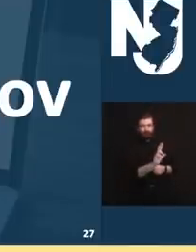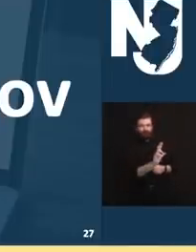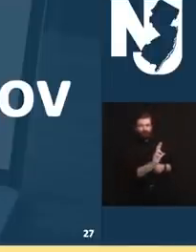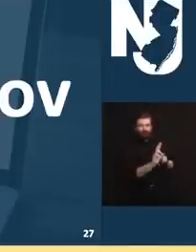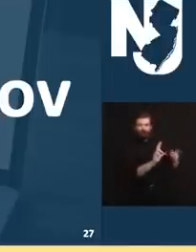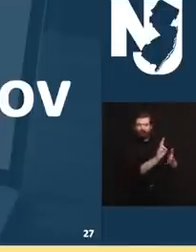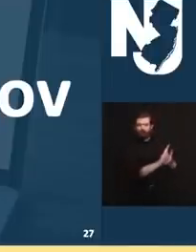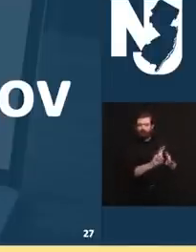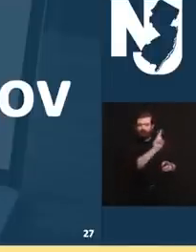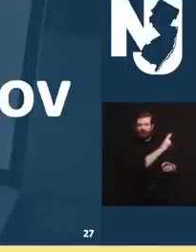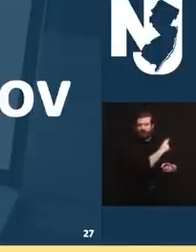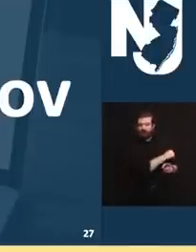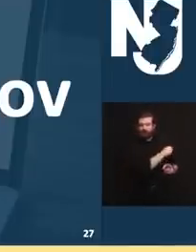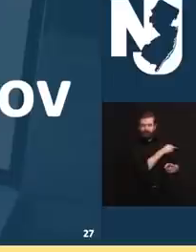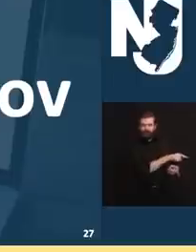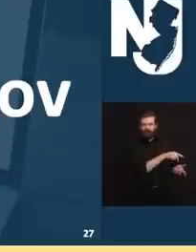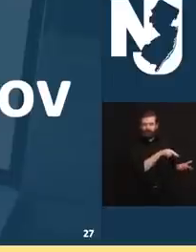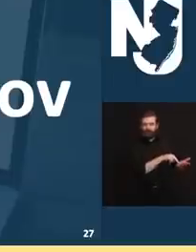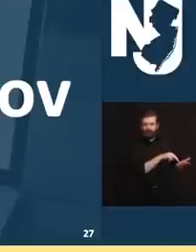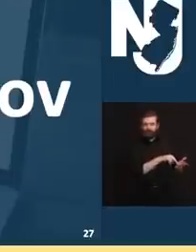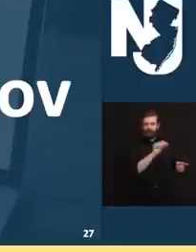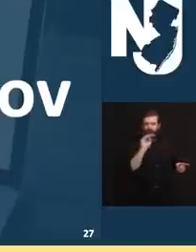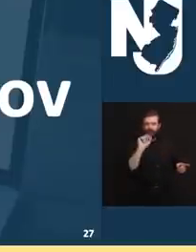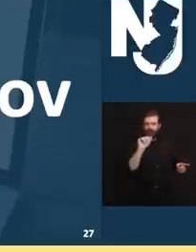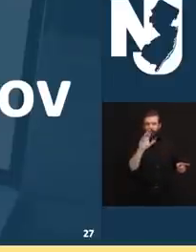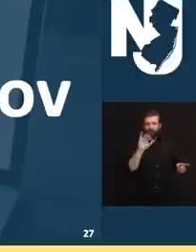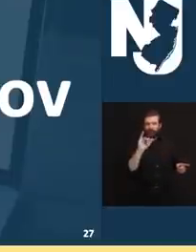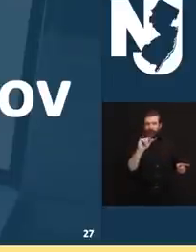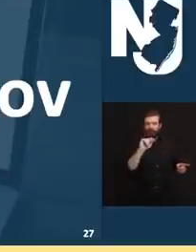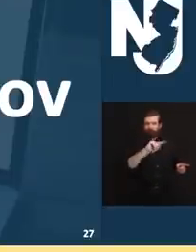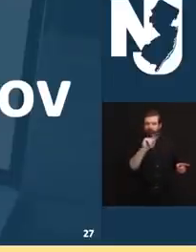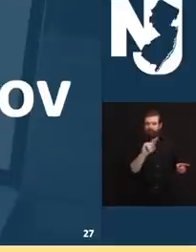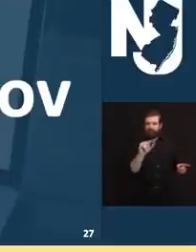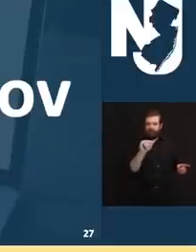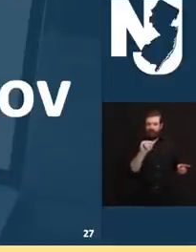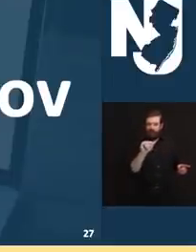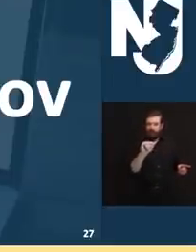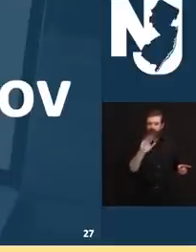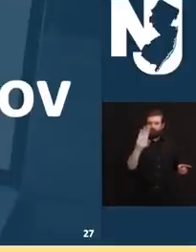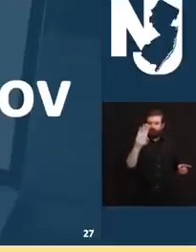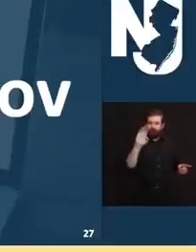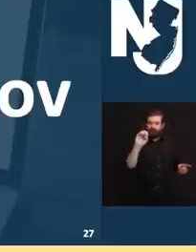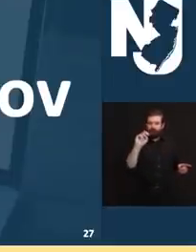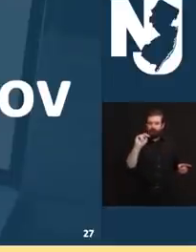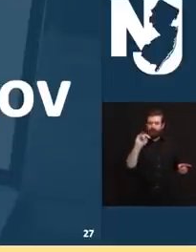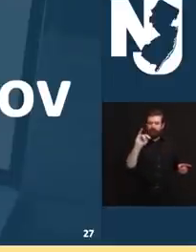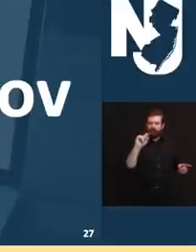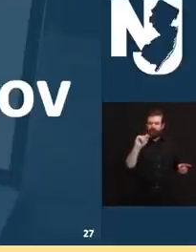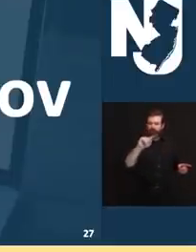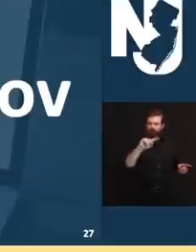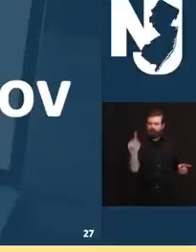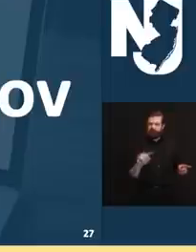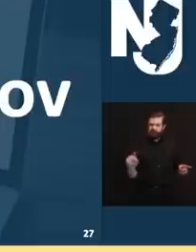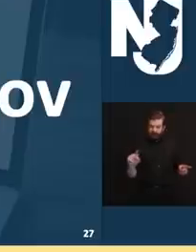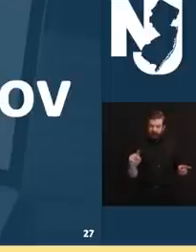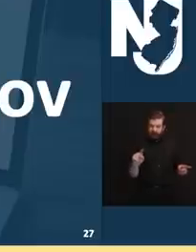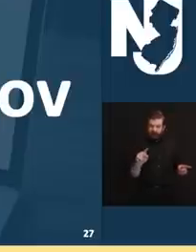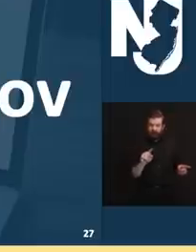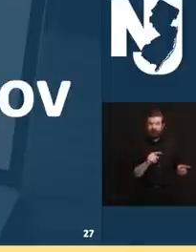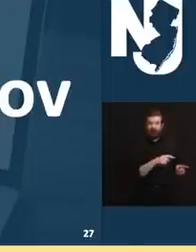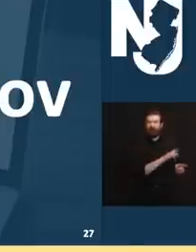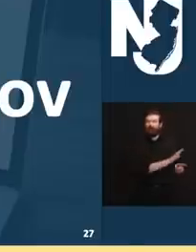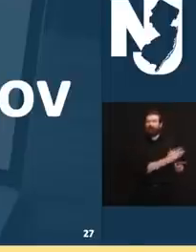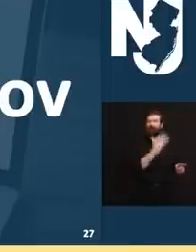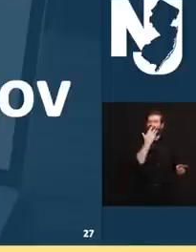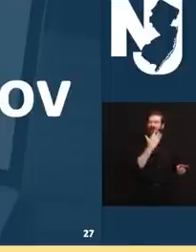believe, Maritza Benitez became the first New Jerseyan to be vaccinated. And she said, I'll quote Maritza, "I can see that light at